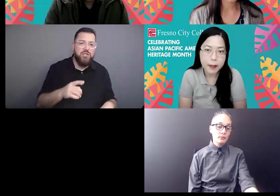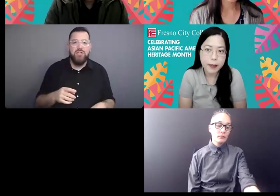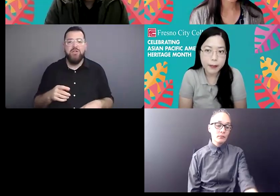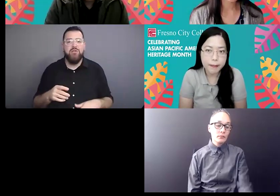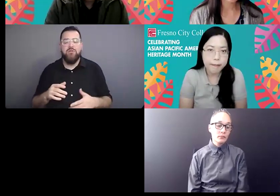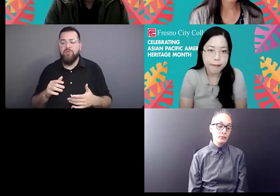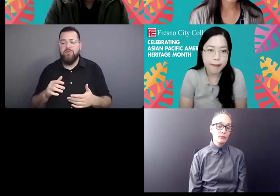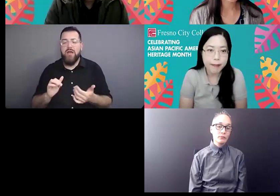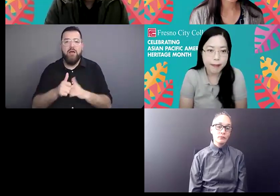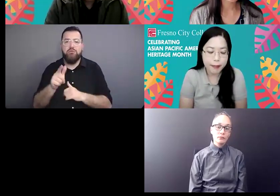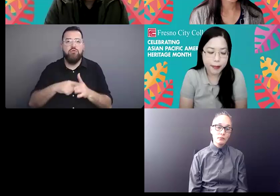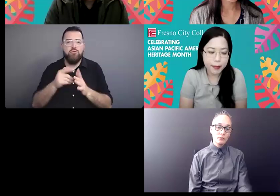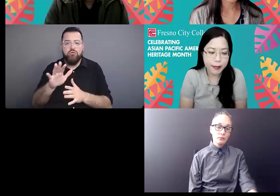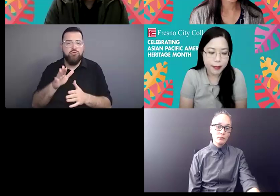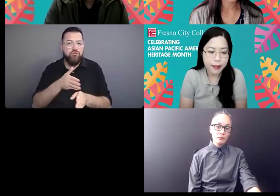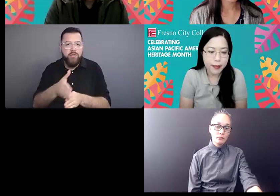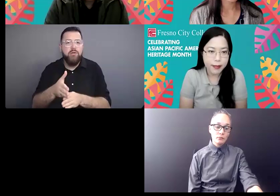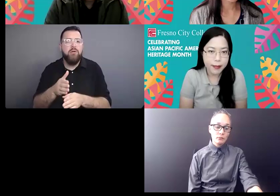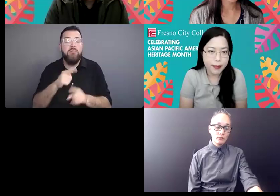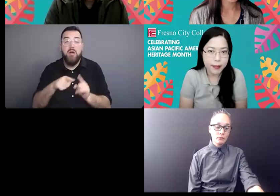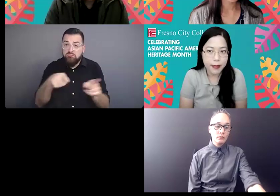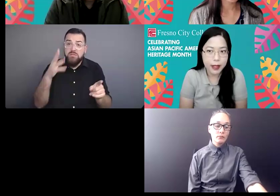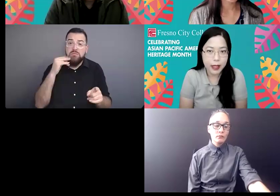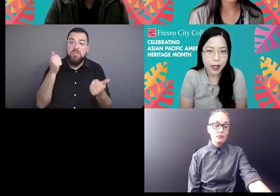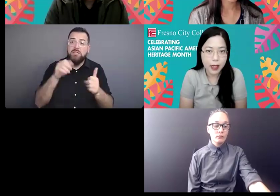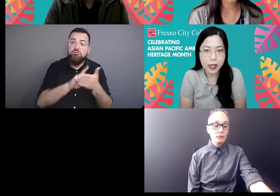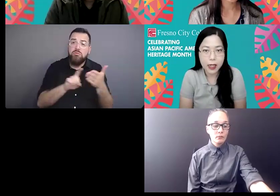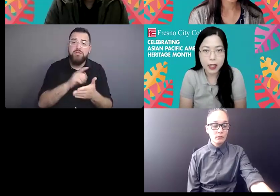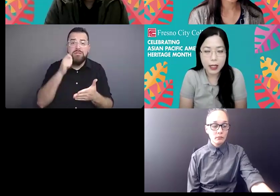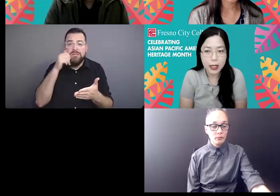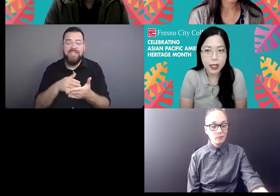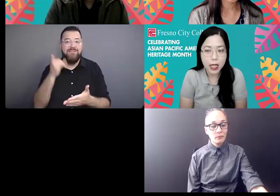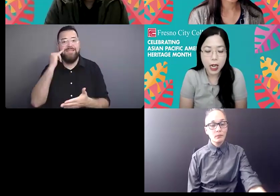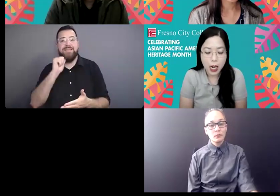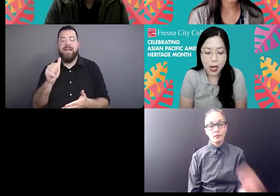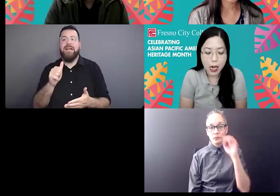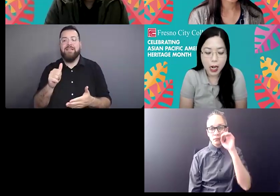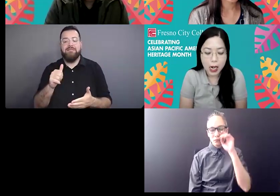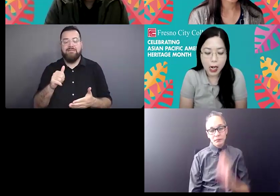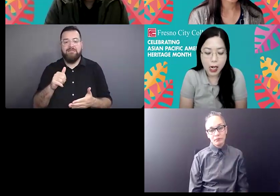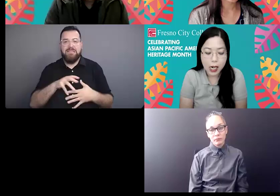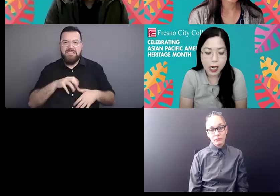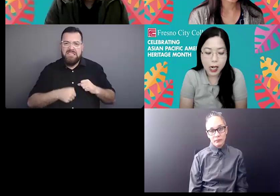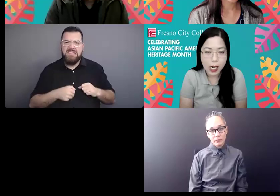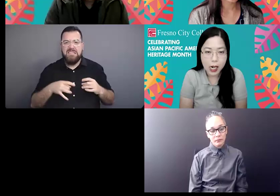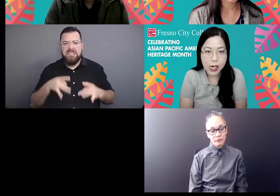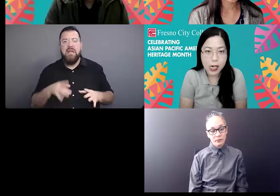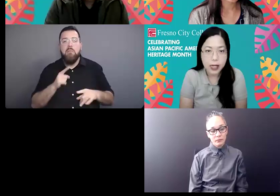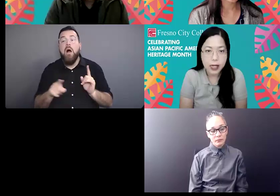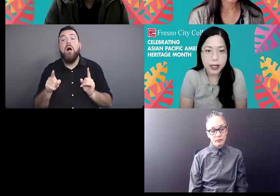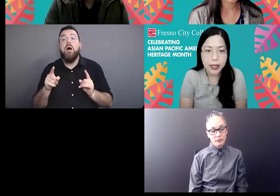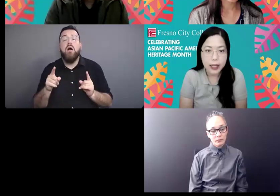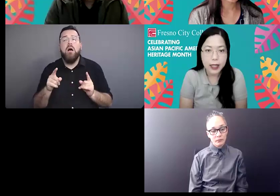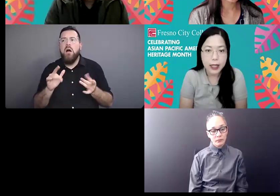career. And can you share that with us? And if it's not too personal, too hurtful, like how did that help you grow